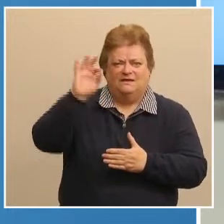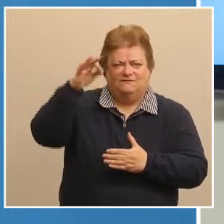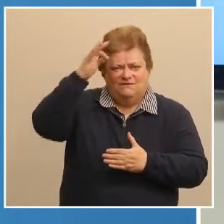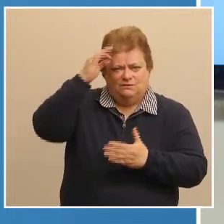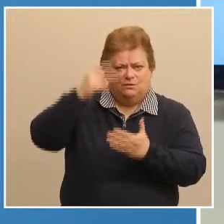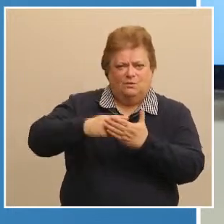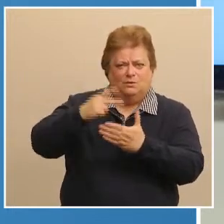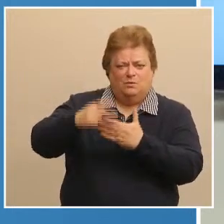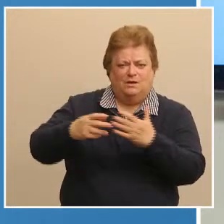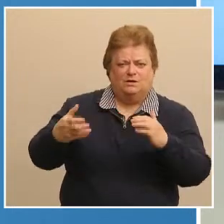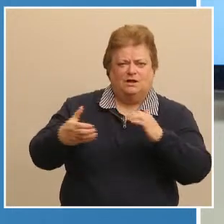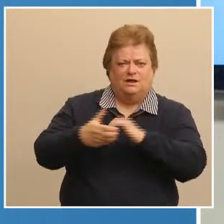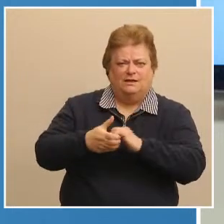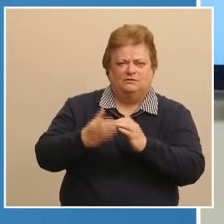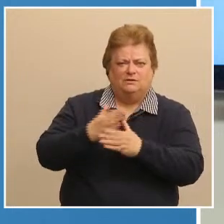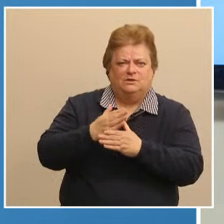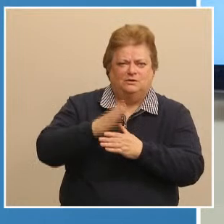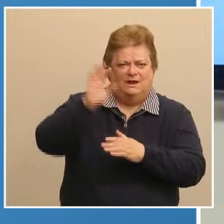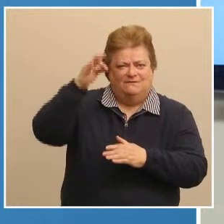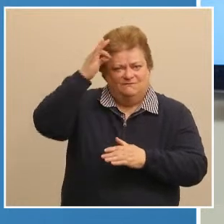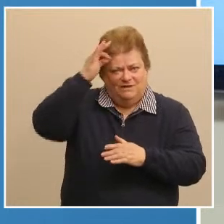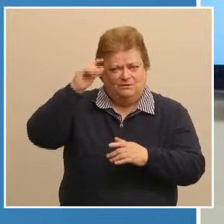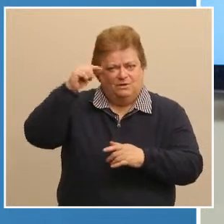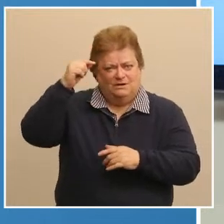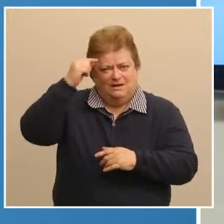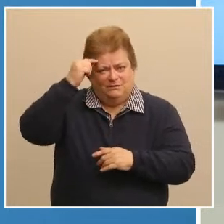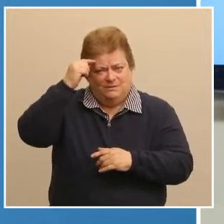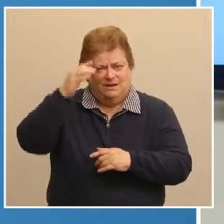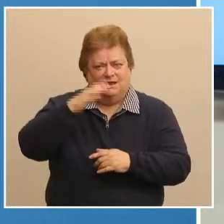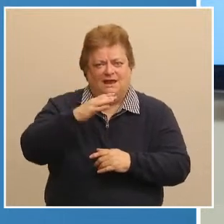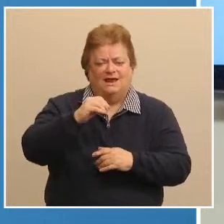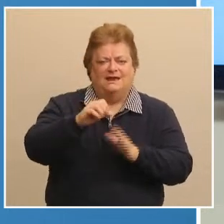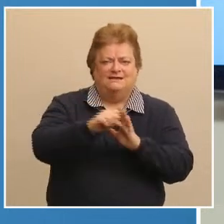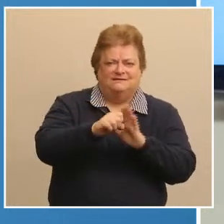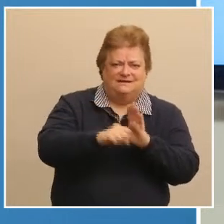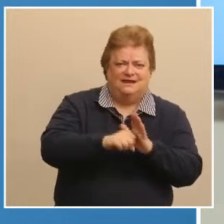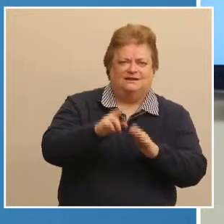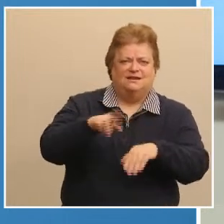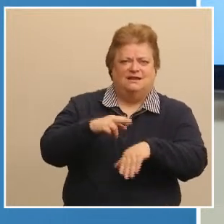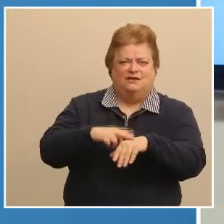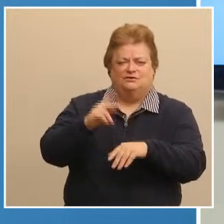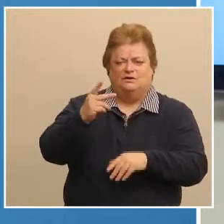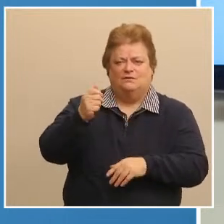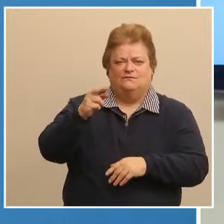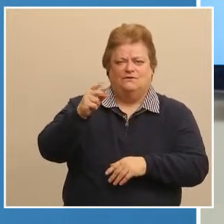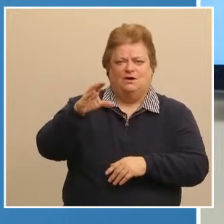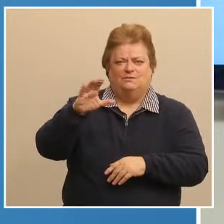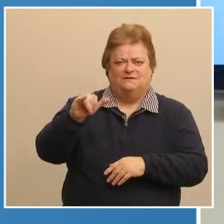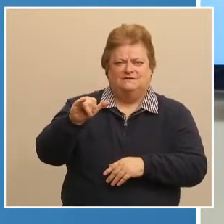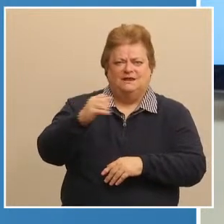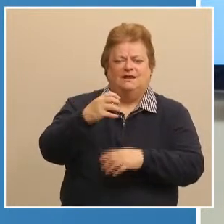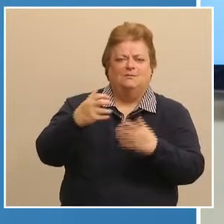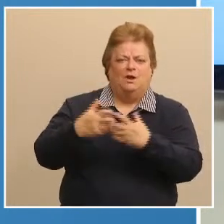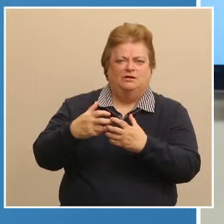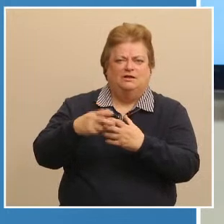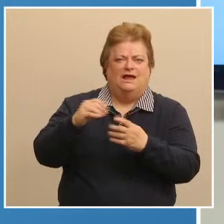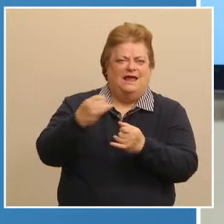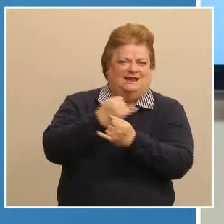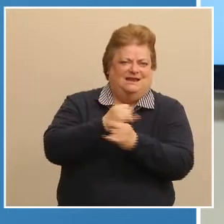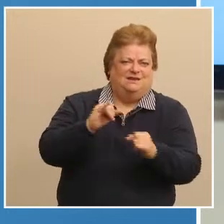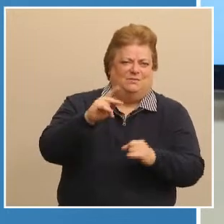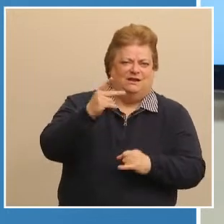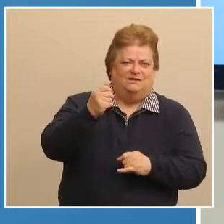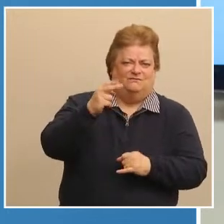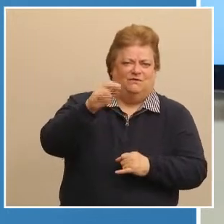is a collaboration between the federal government, states, and national pharmacy partners, and independent pharmacy